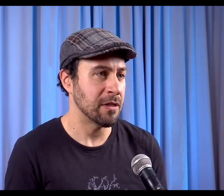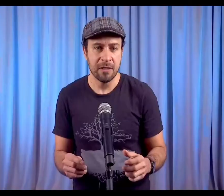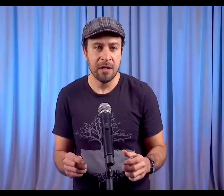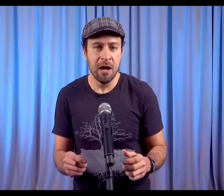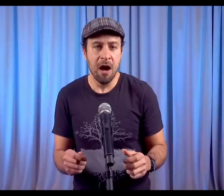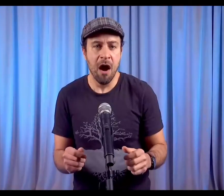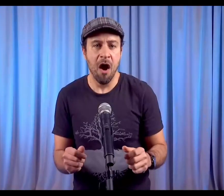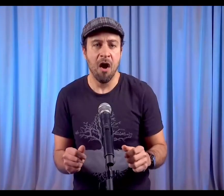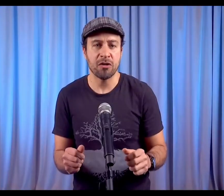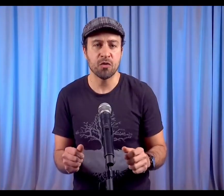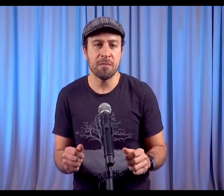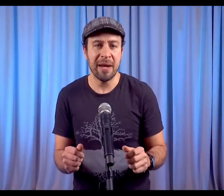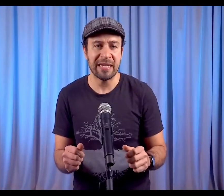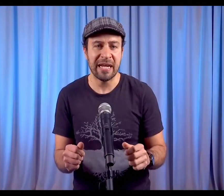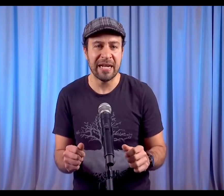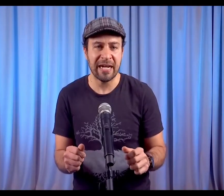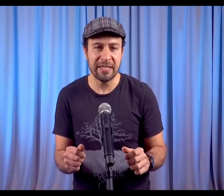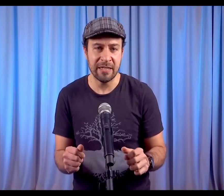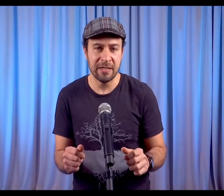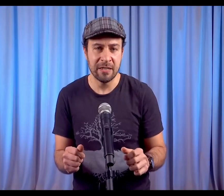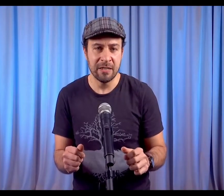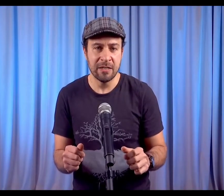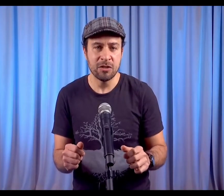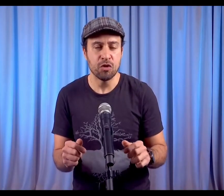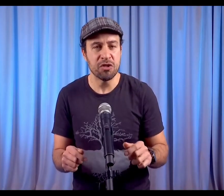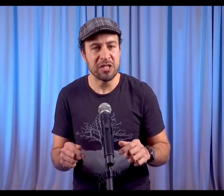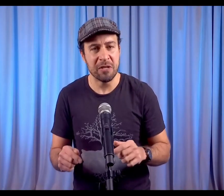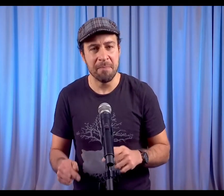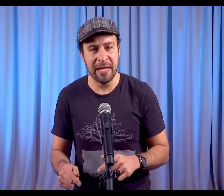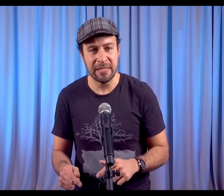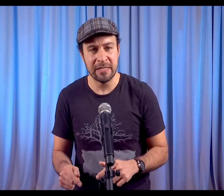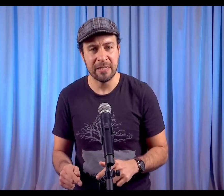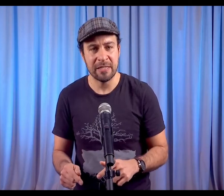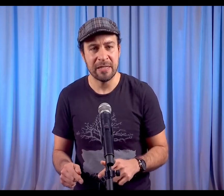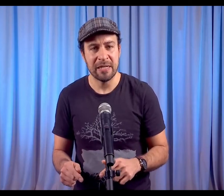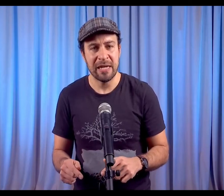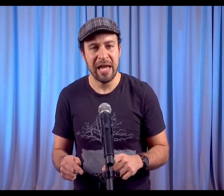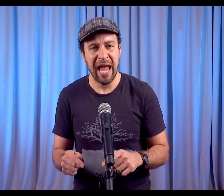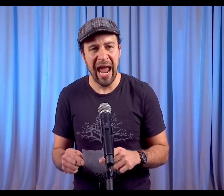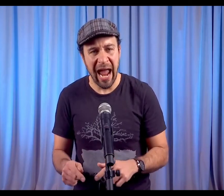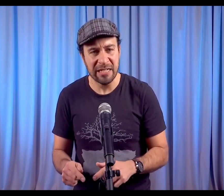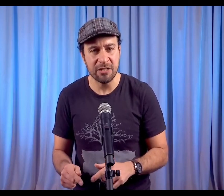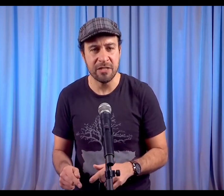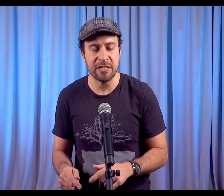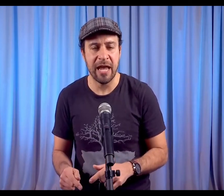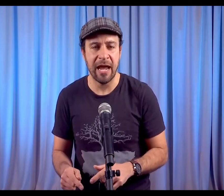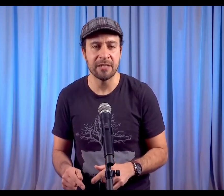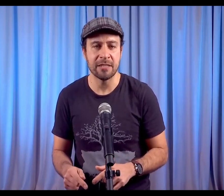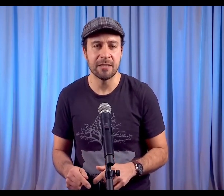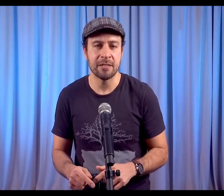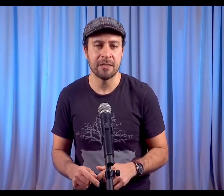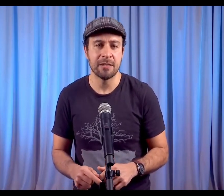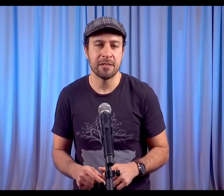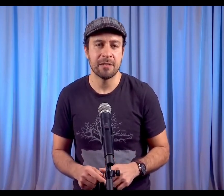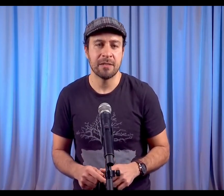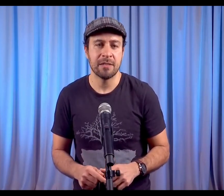our hearts remain connected to the cement and to the